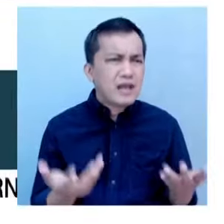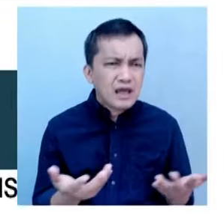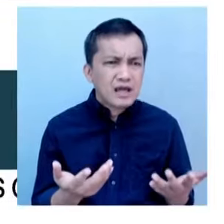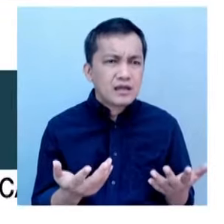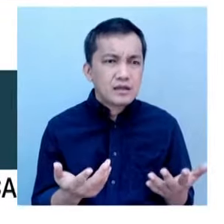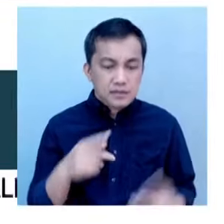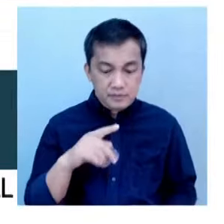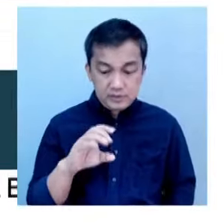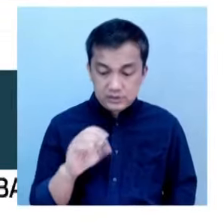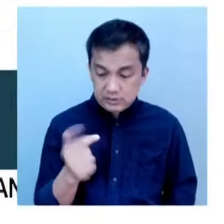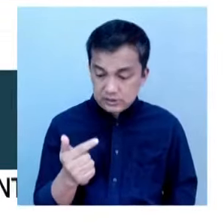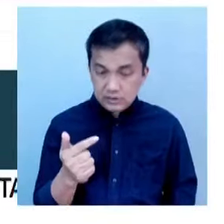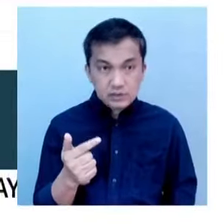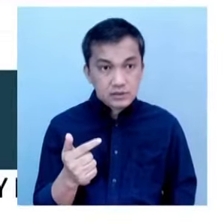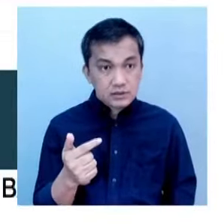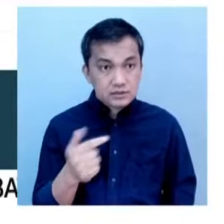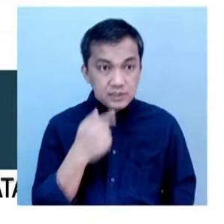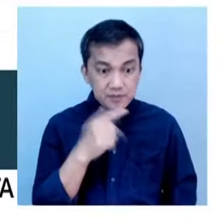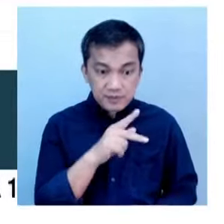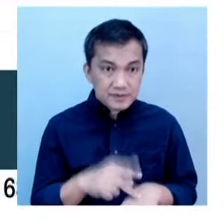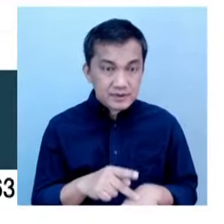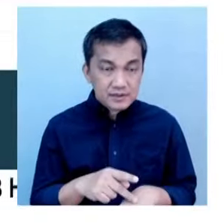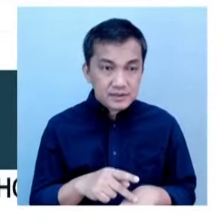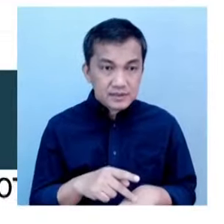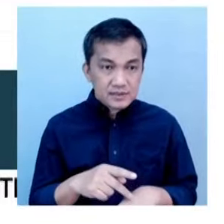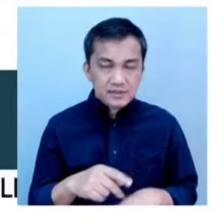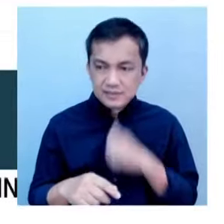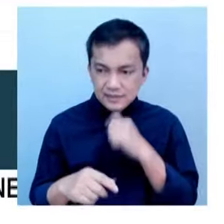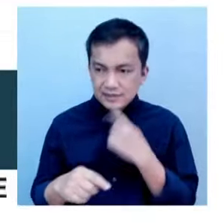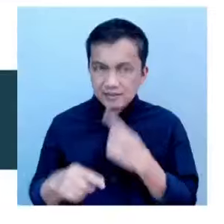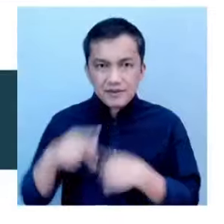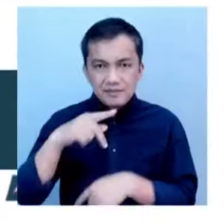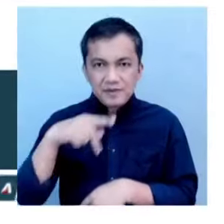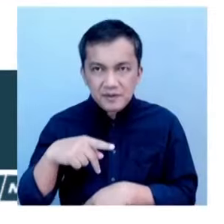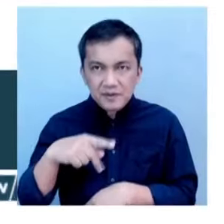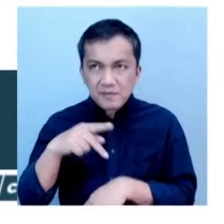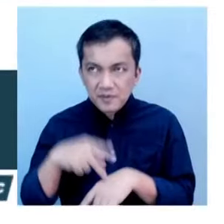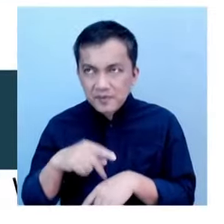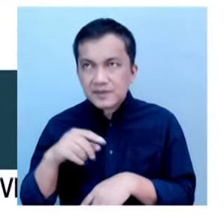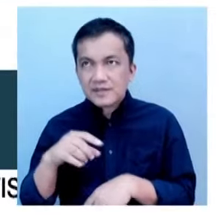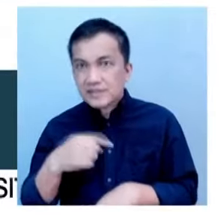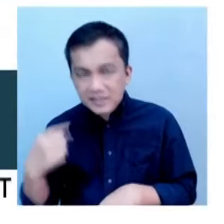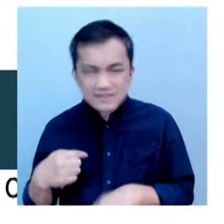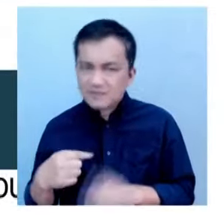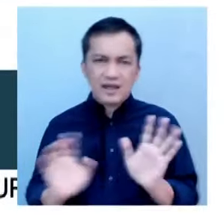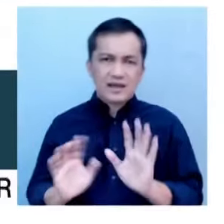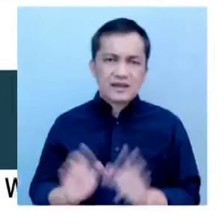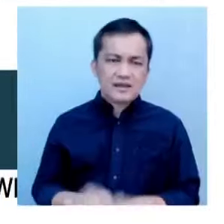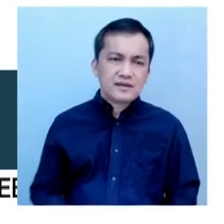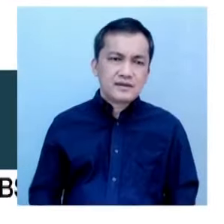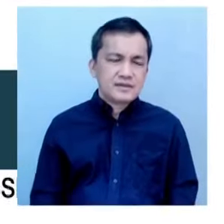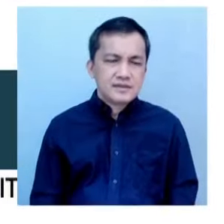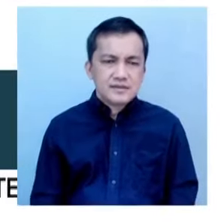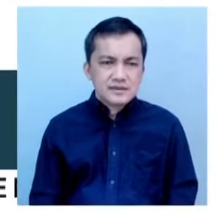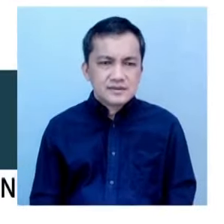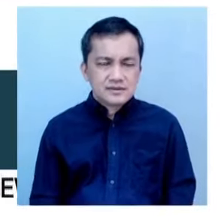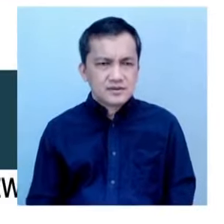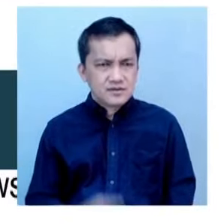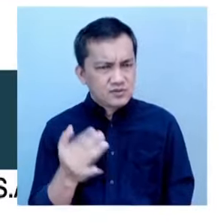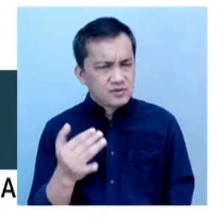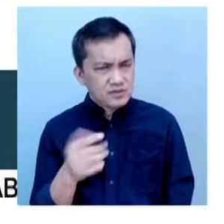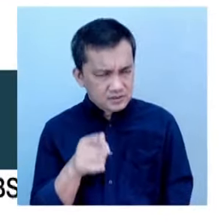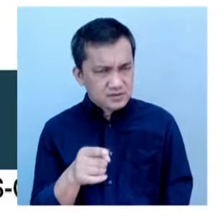Philippine Coast Guard. It's just Philippines. It doesn't say Philippine Chinese Coast Guard. So, alam mo, I don't know why he's saying that.